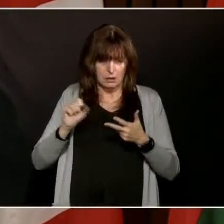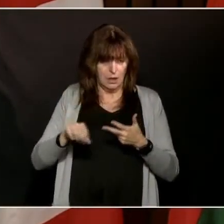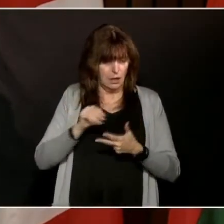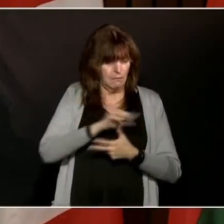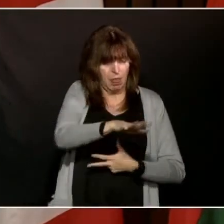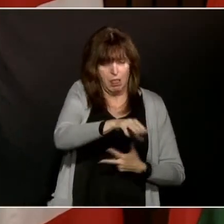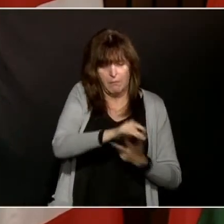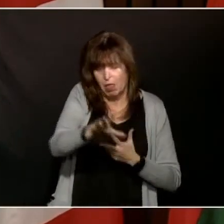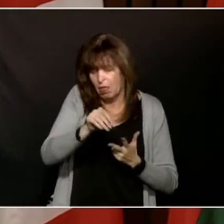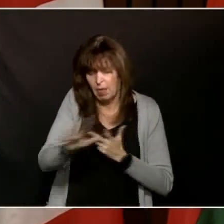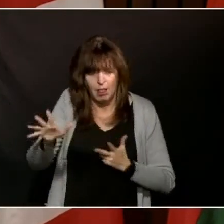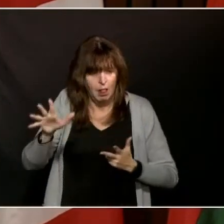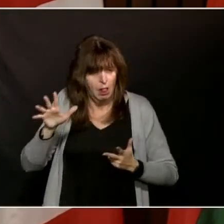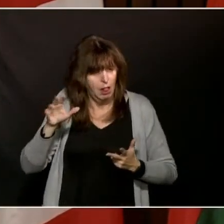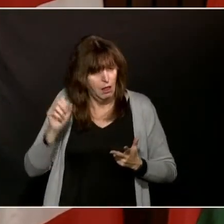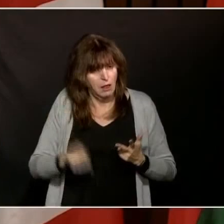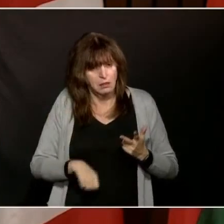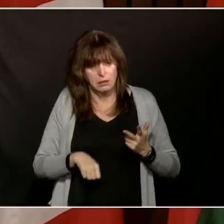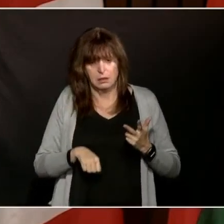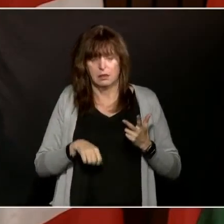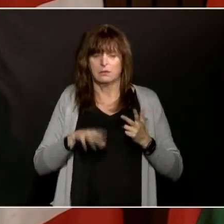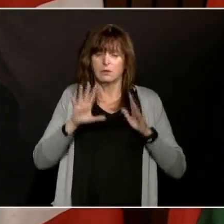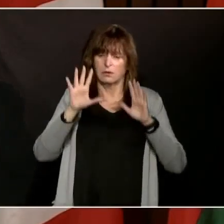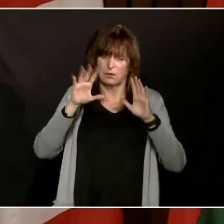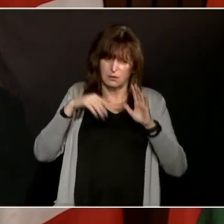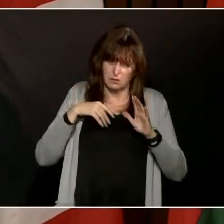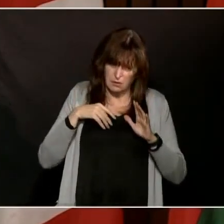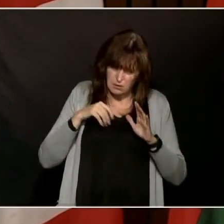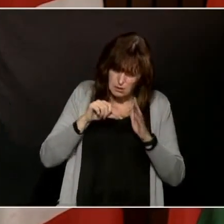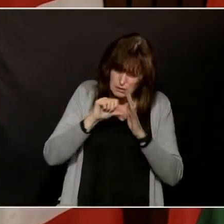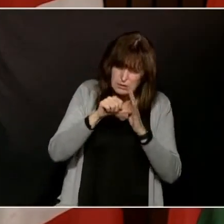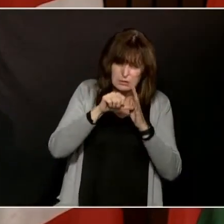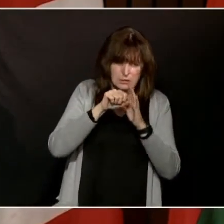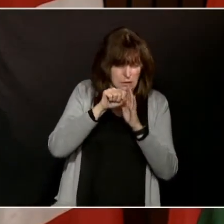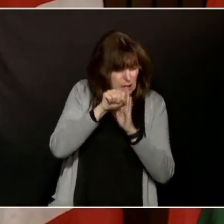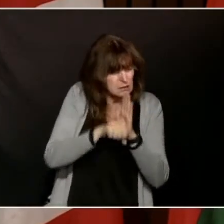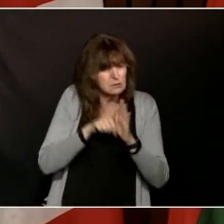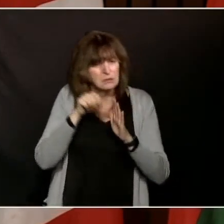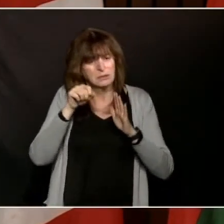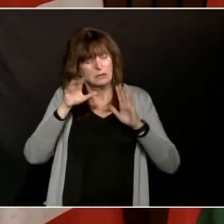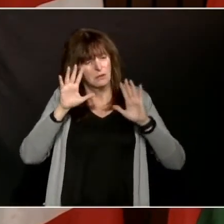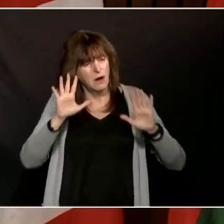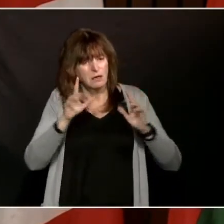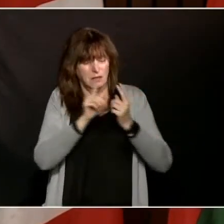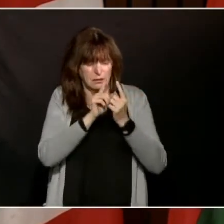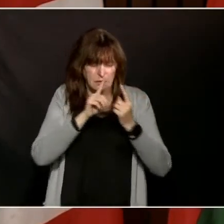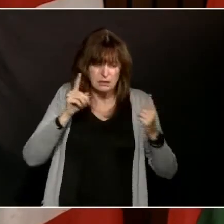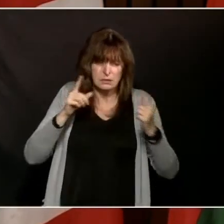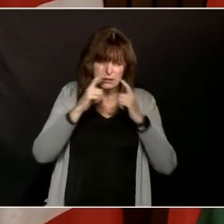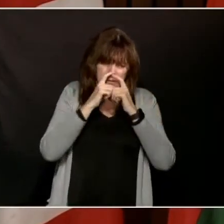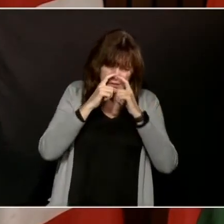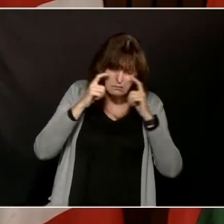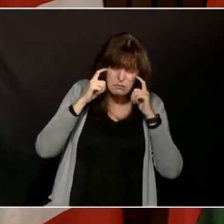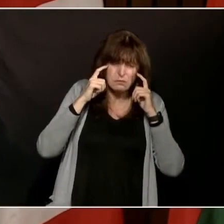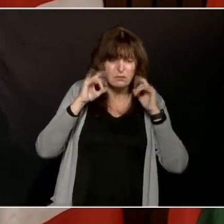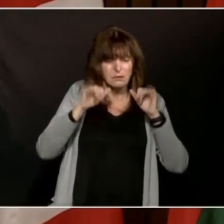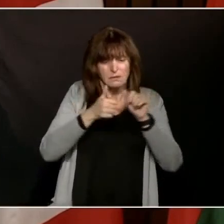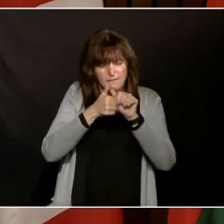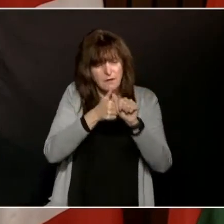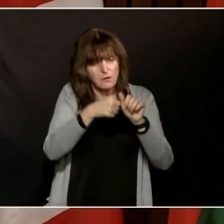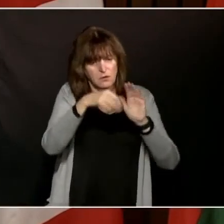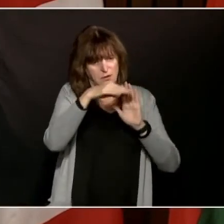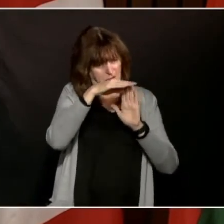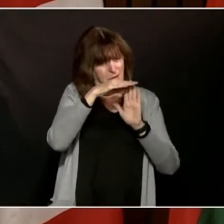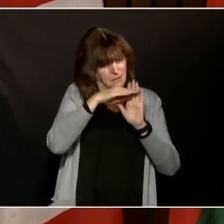importance of all of the physical distancing measures where they can be arrived at, all of the other both